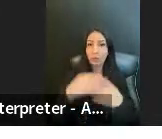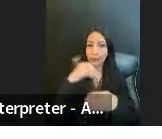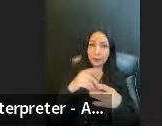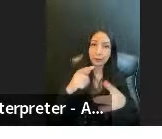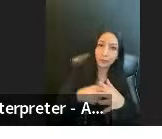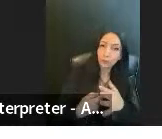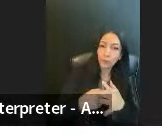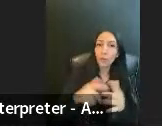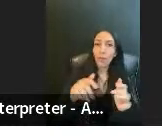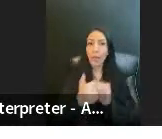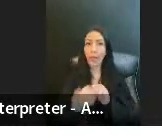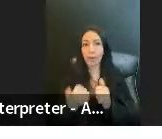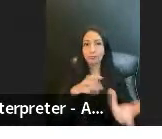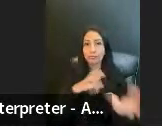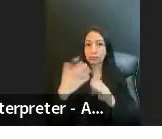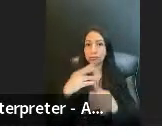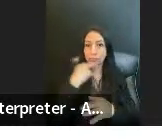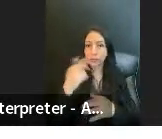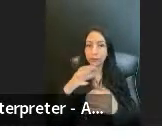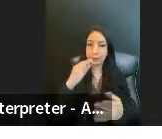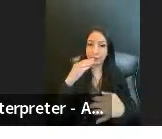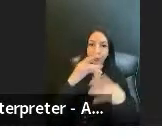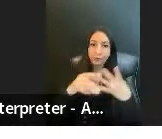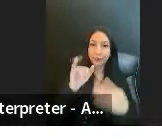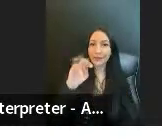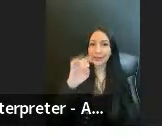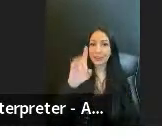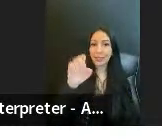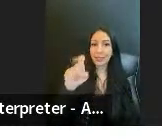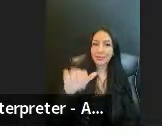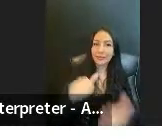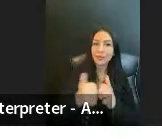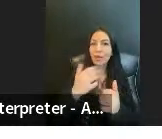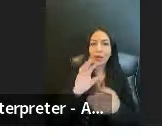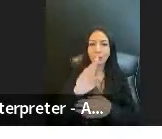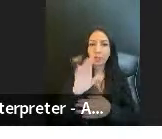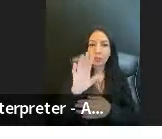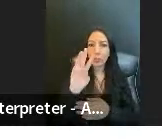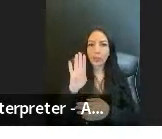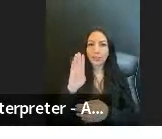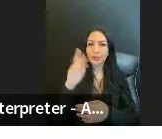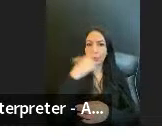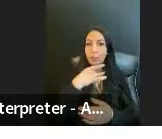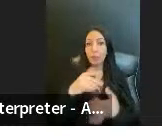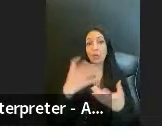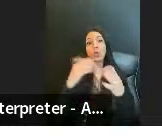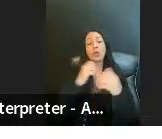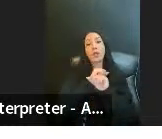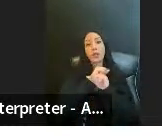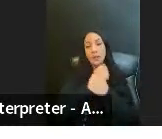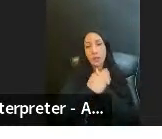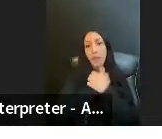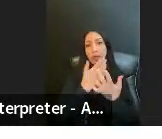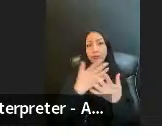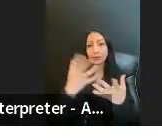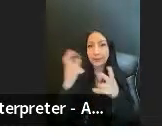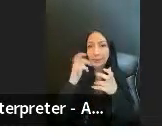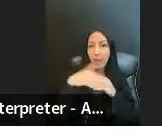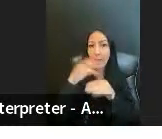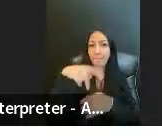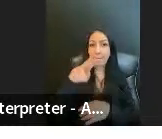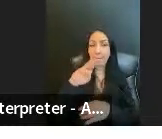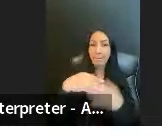tool, how the displacement risk index works, on what the website looks like, we'd love to hear them at the public hearing on March